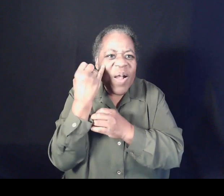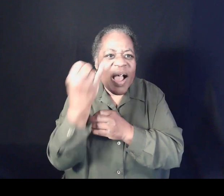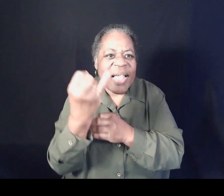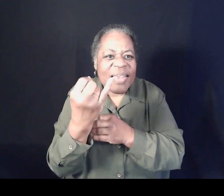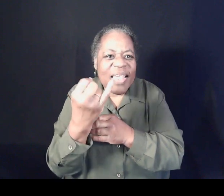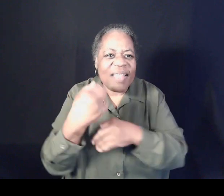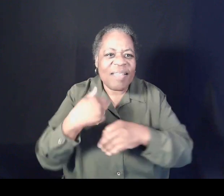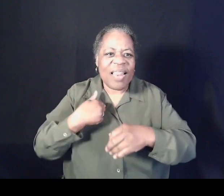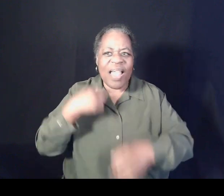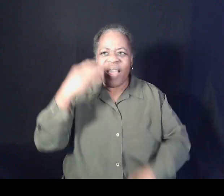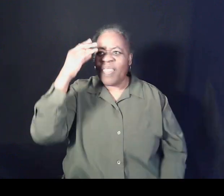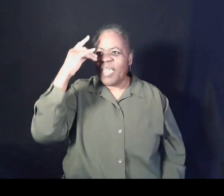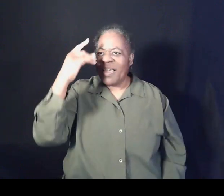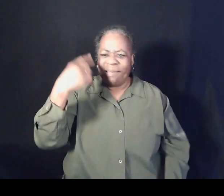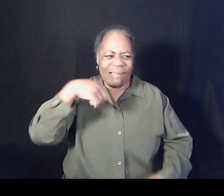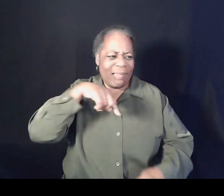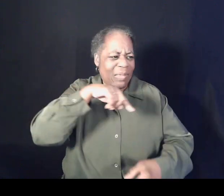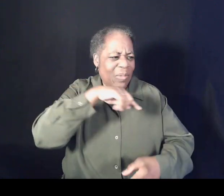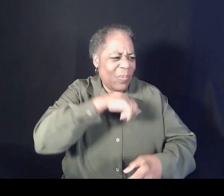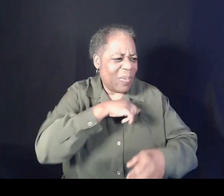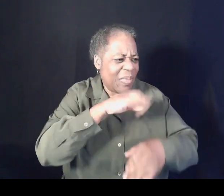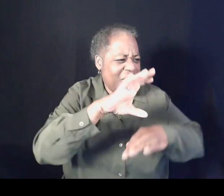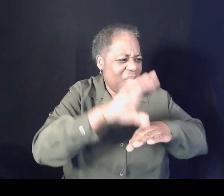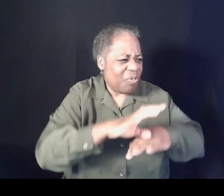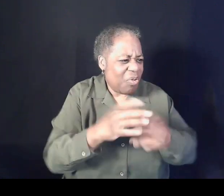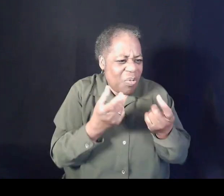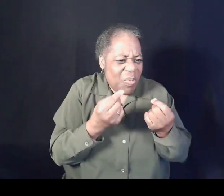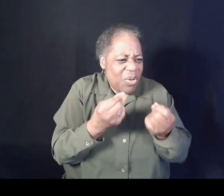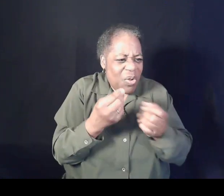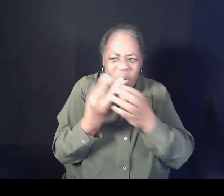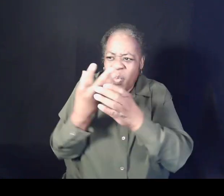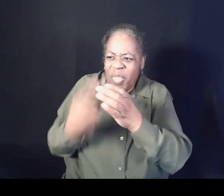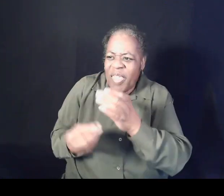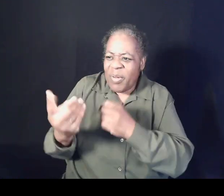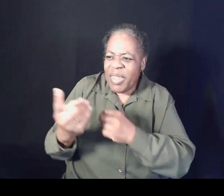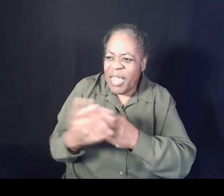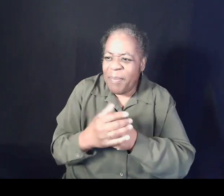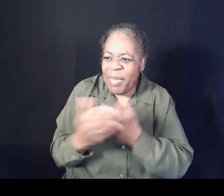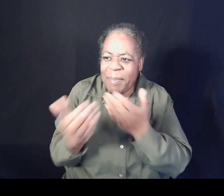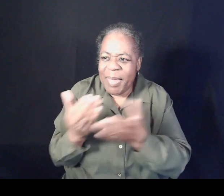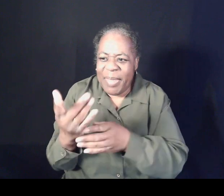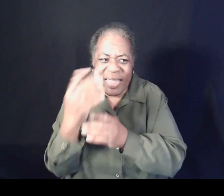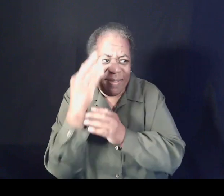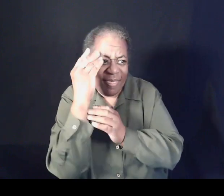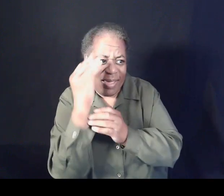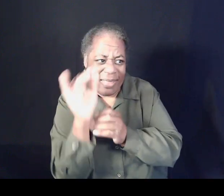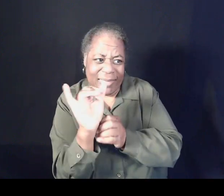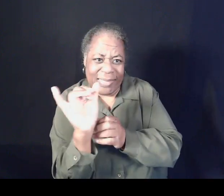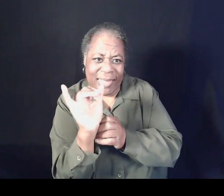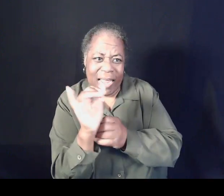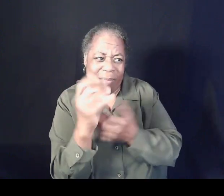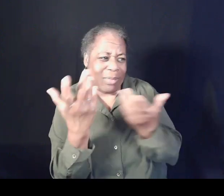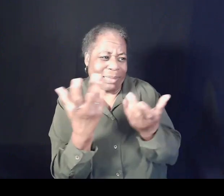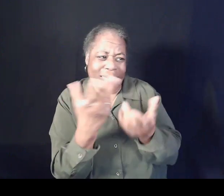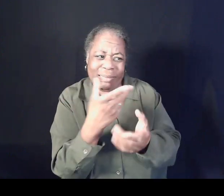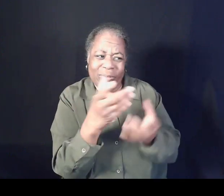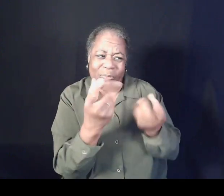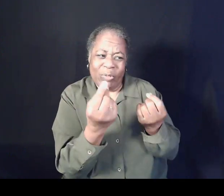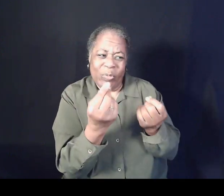wonder, what are we going to do without him? I suspect that he quietly wonders the same. Oh boy, what are they going to do without